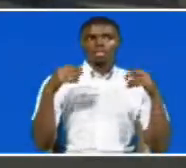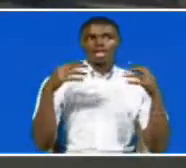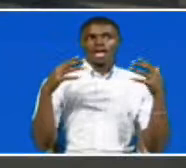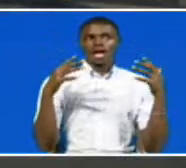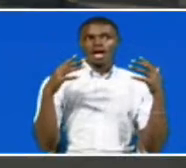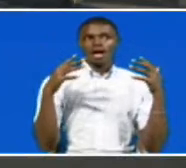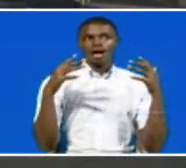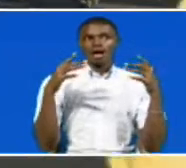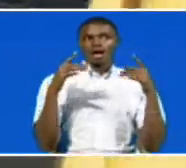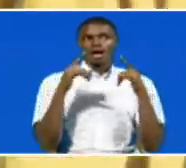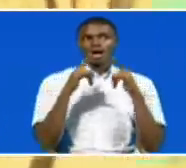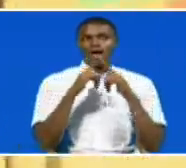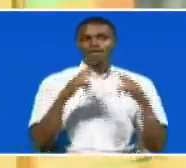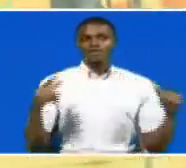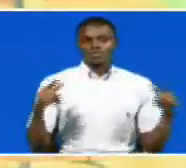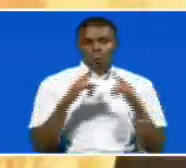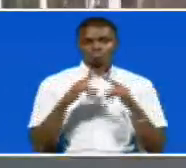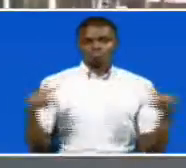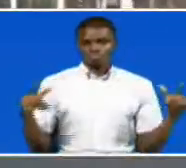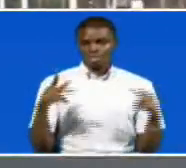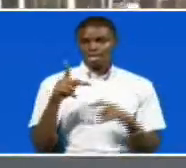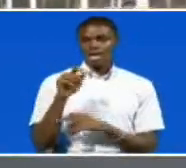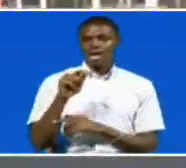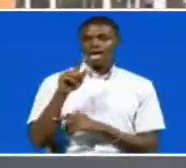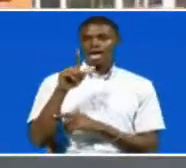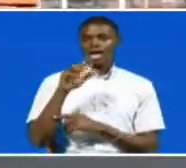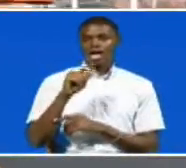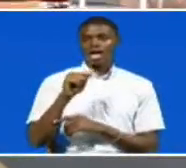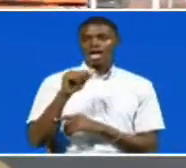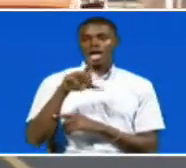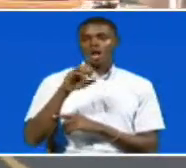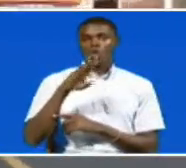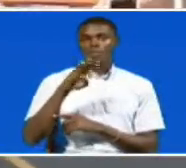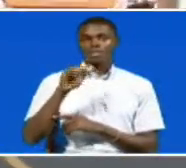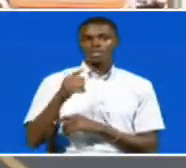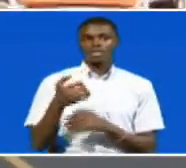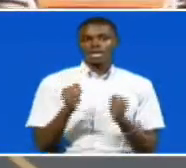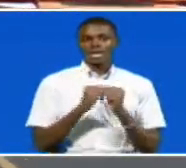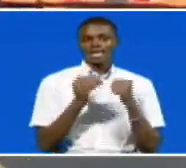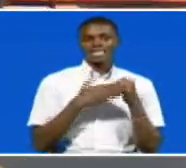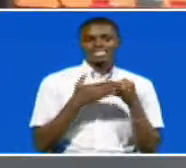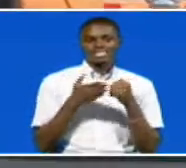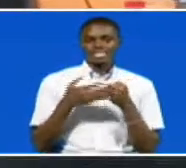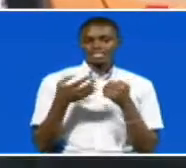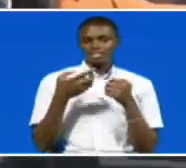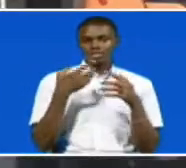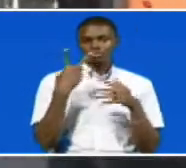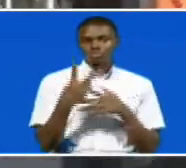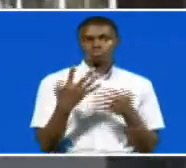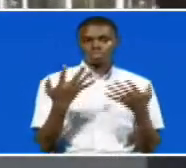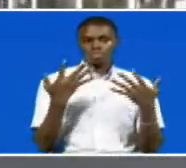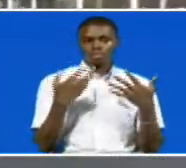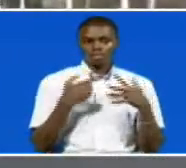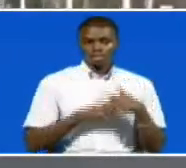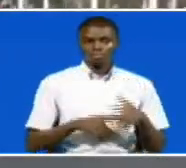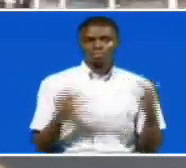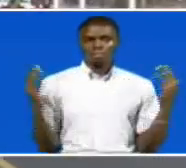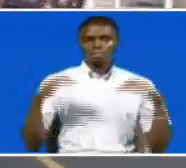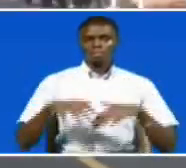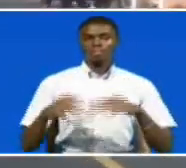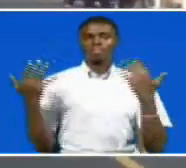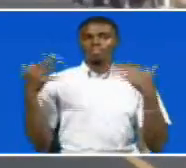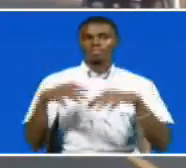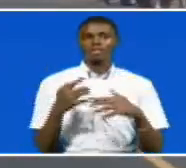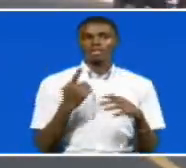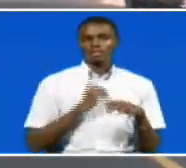and Kalobeyei Settlement Scheme. The camp started in 1992, following the sudden influx of refugees who had fled